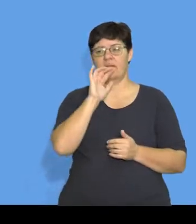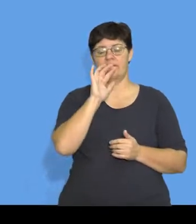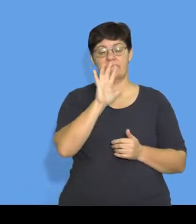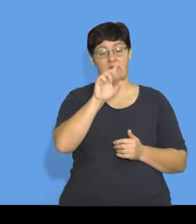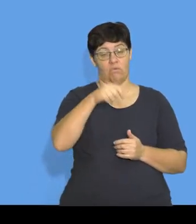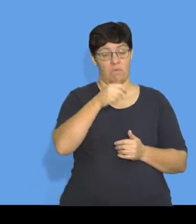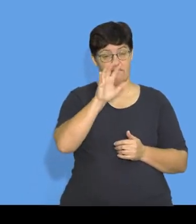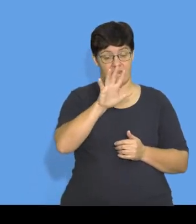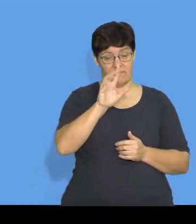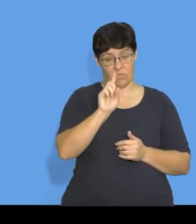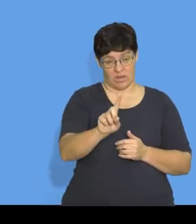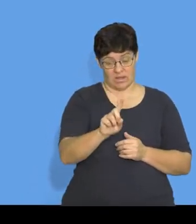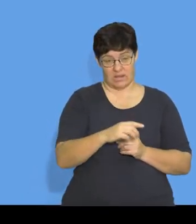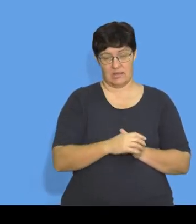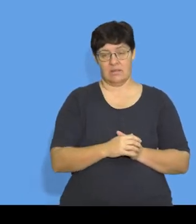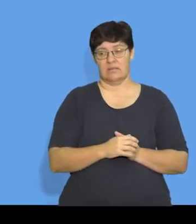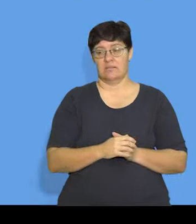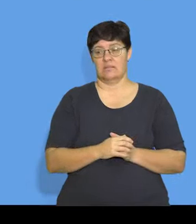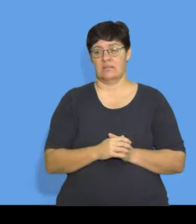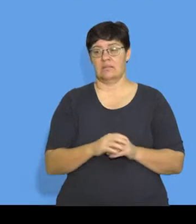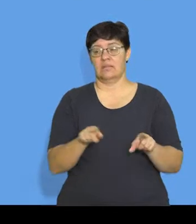5,51, that's 0,